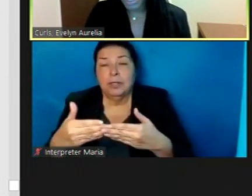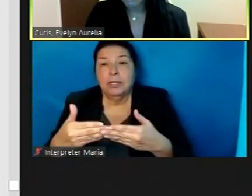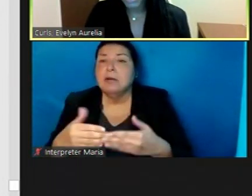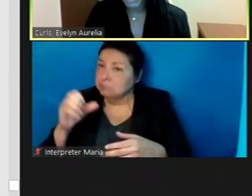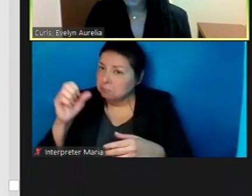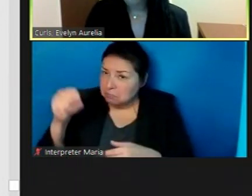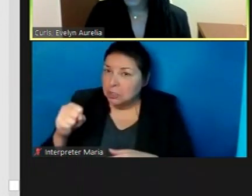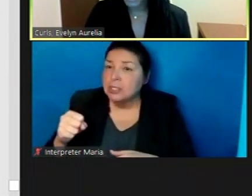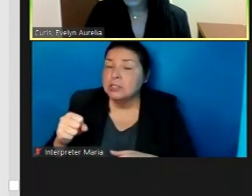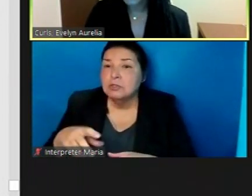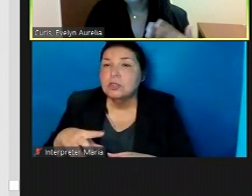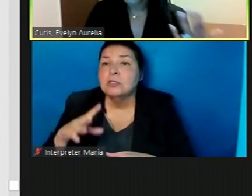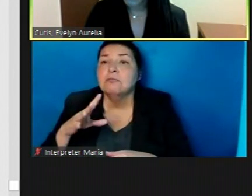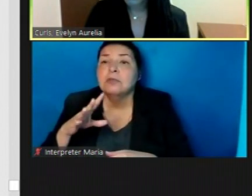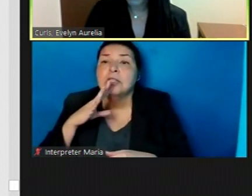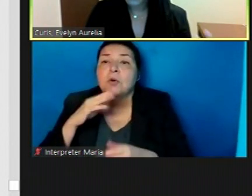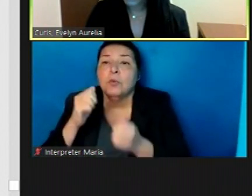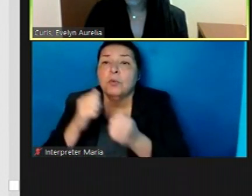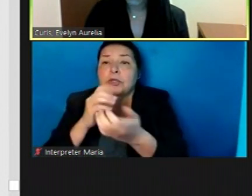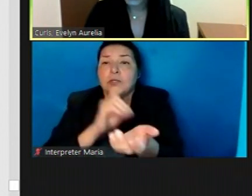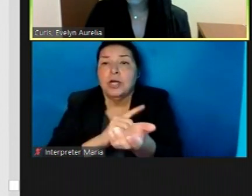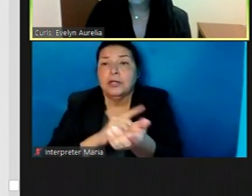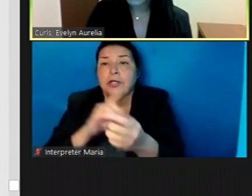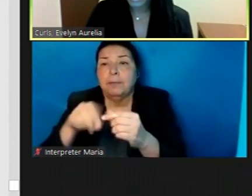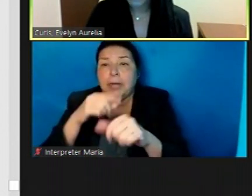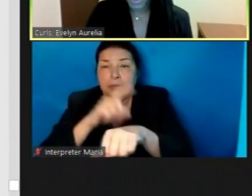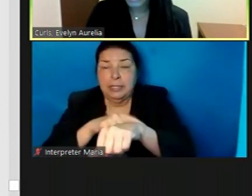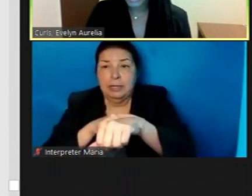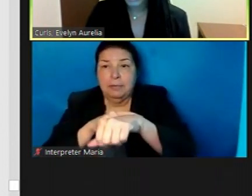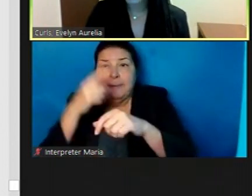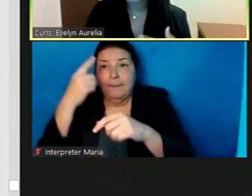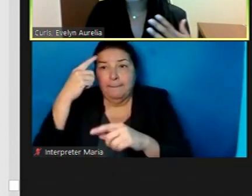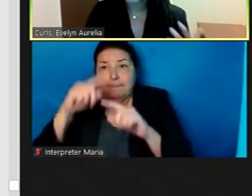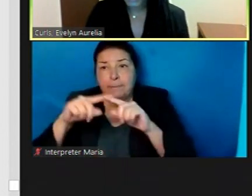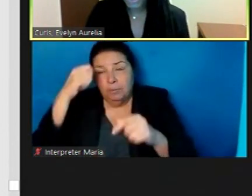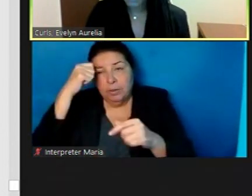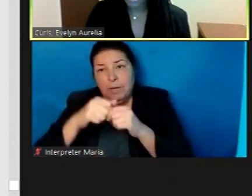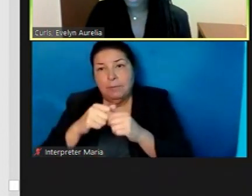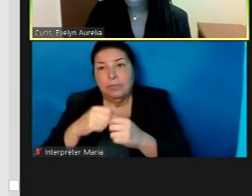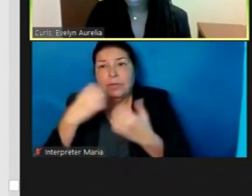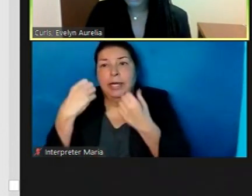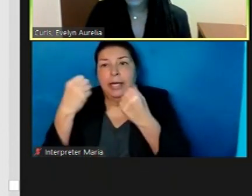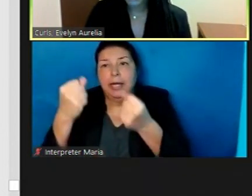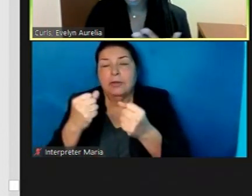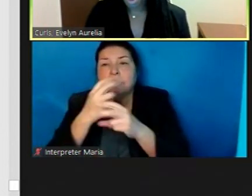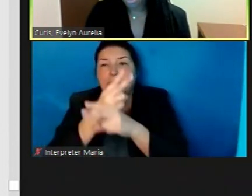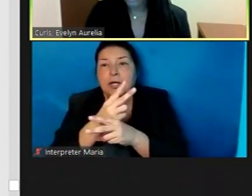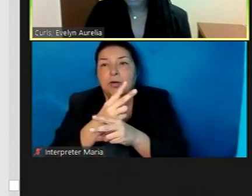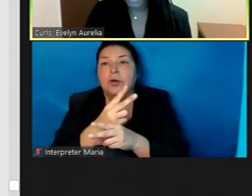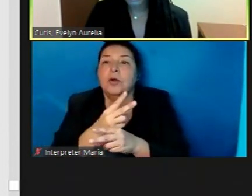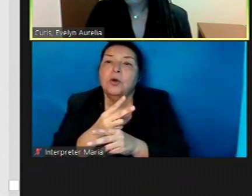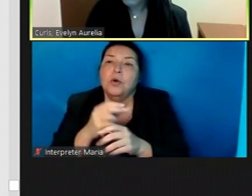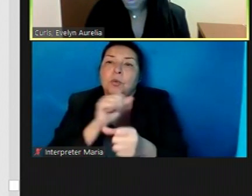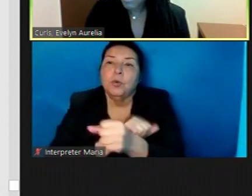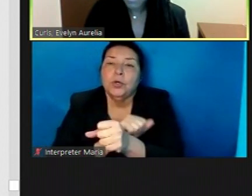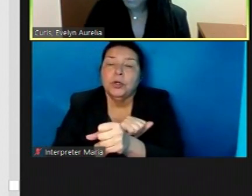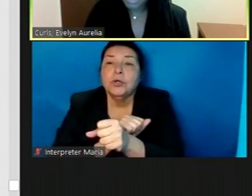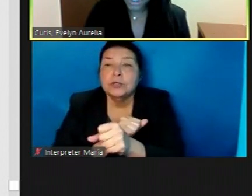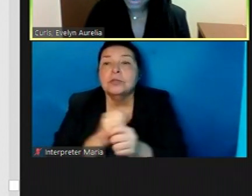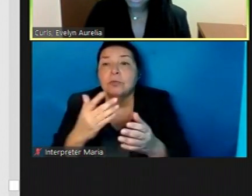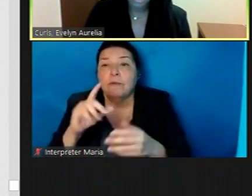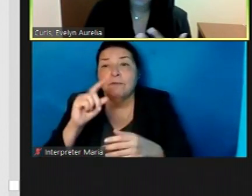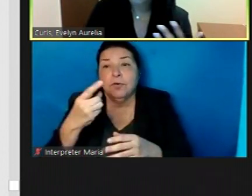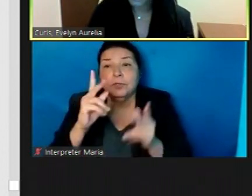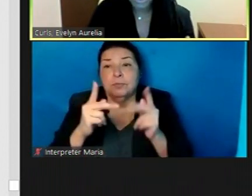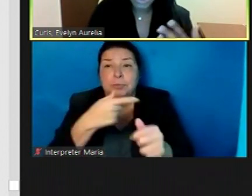about timing. But remember, healthcare workers were the first to get vaccinated, and the majority of healthcare workers are women.